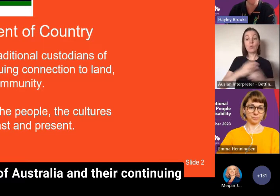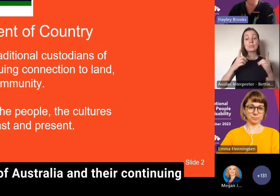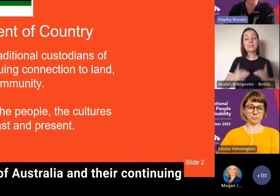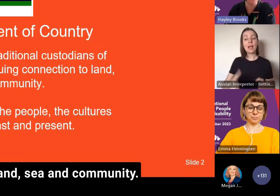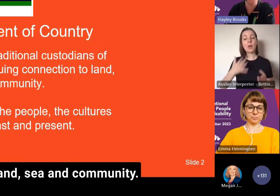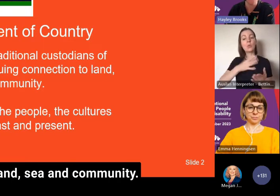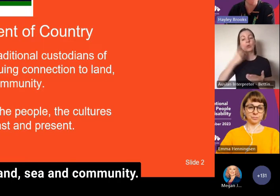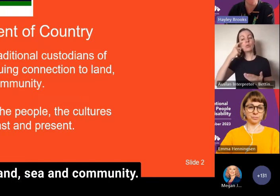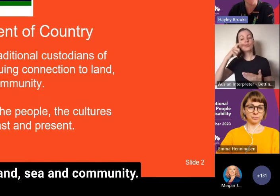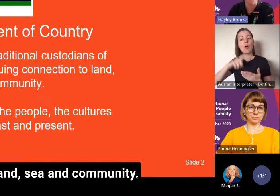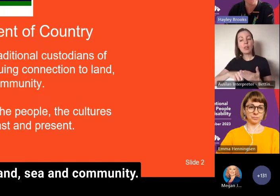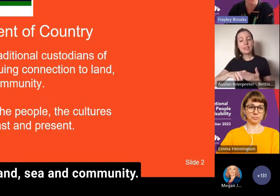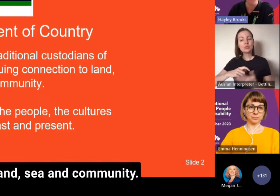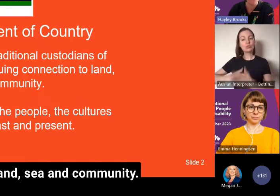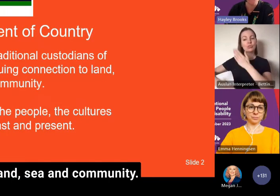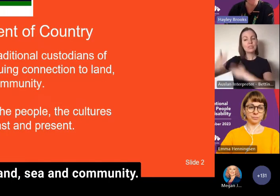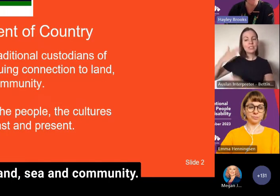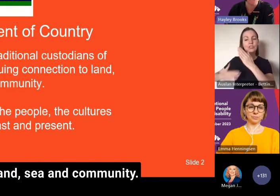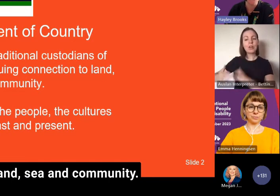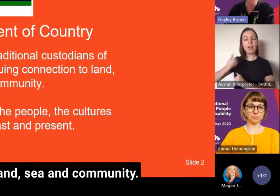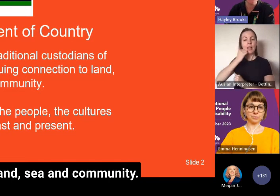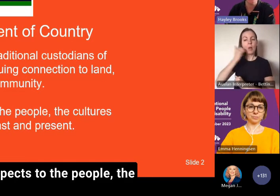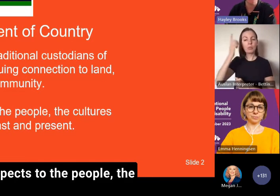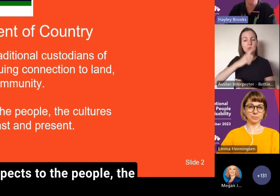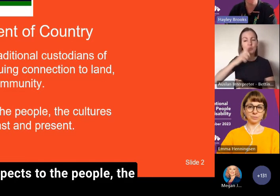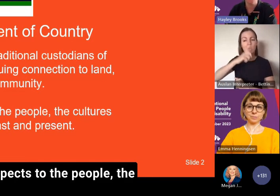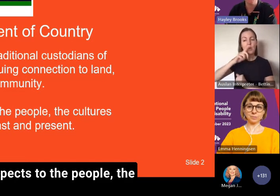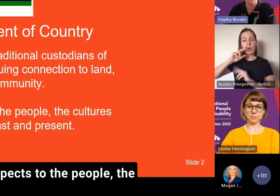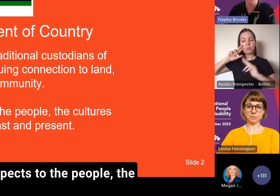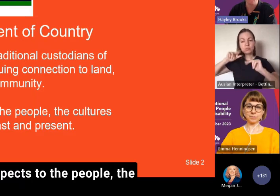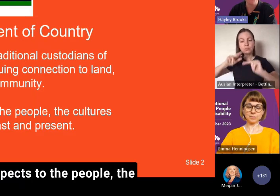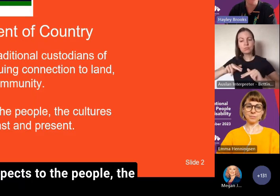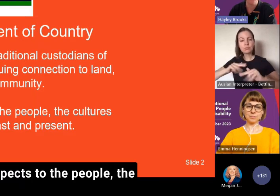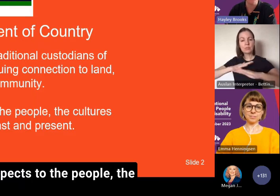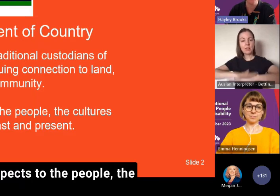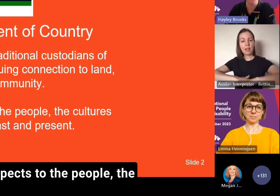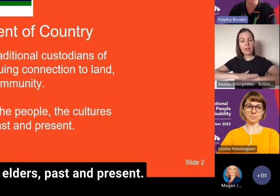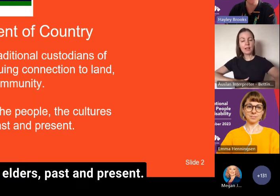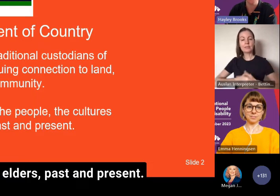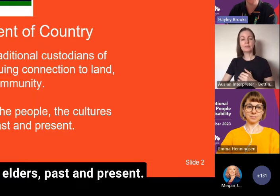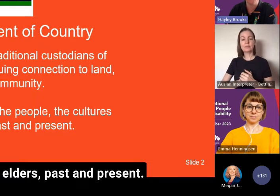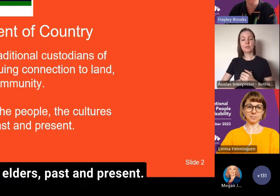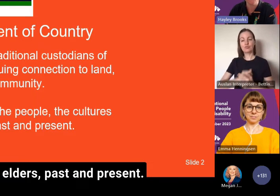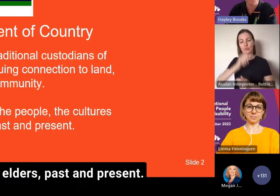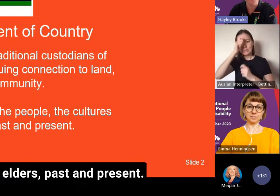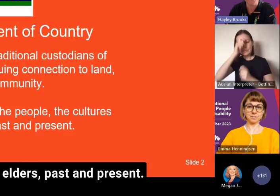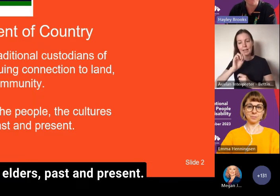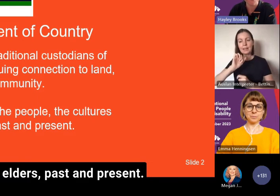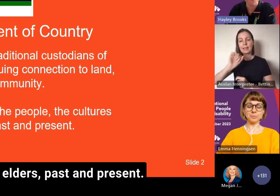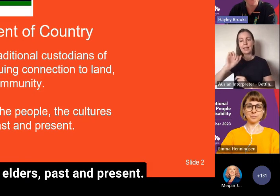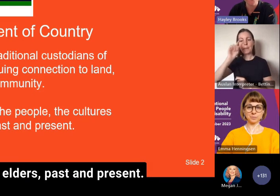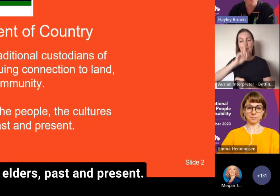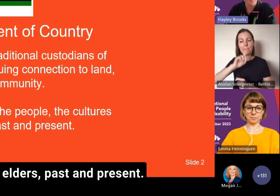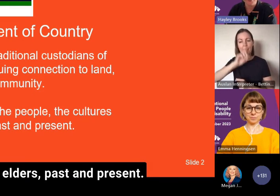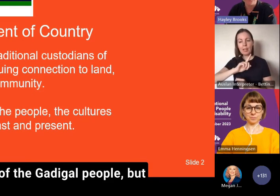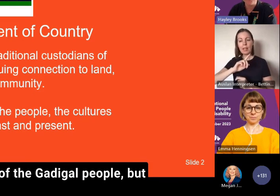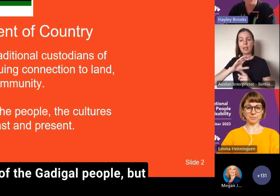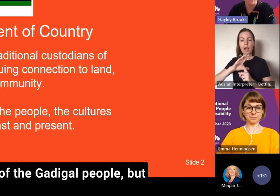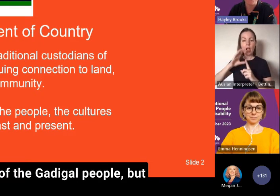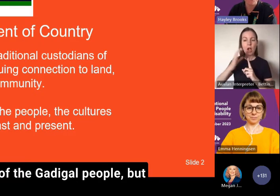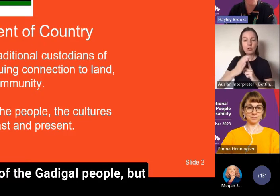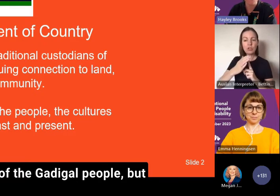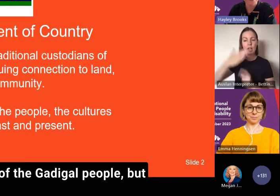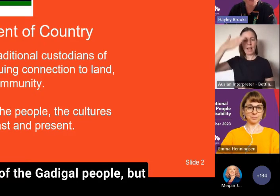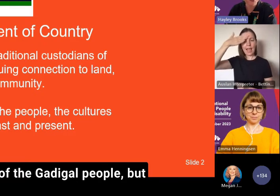their continuing connection to land, sea and community. We pay our respects to the people, the cultures and the elders past and present.